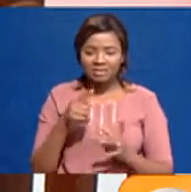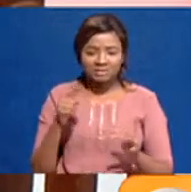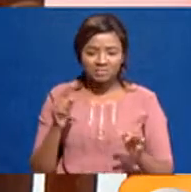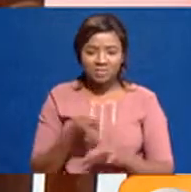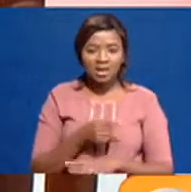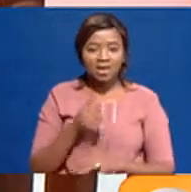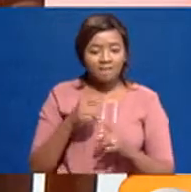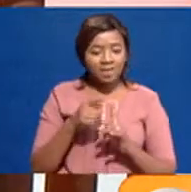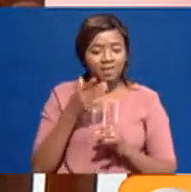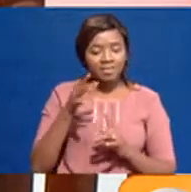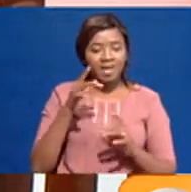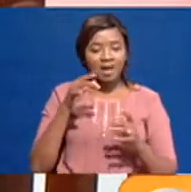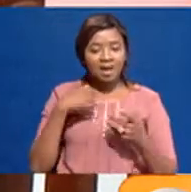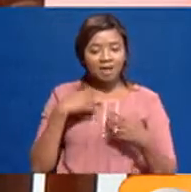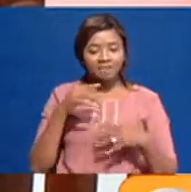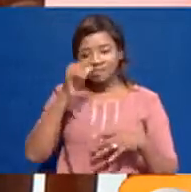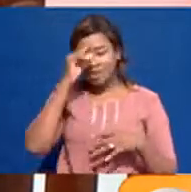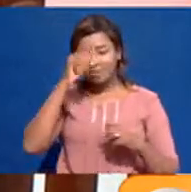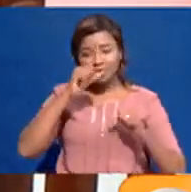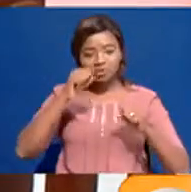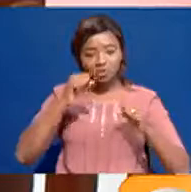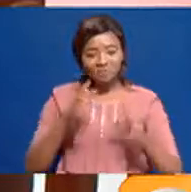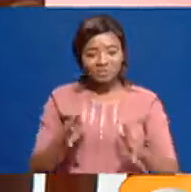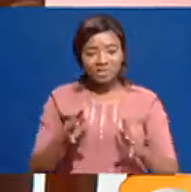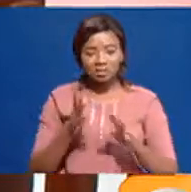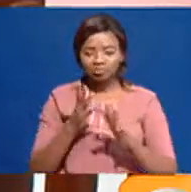of KANU. KANU, yeah. So